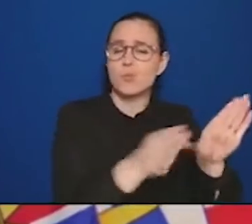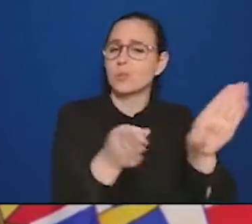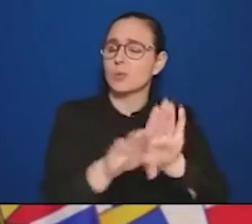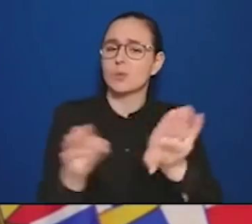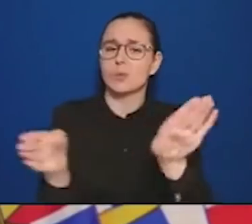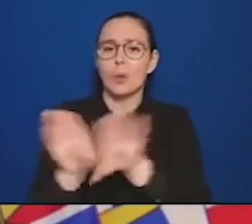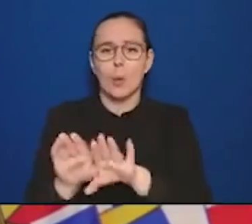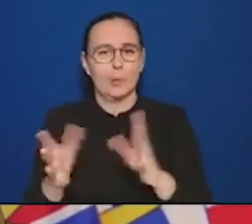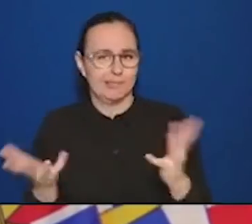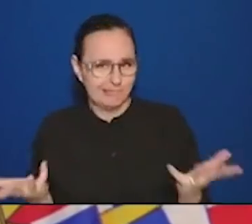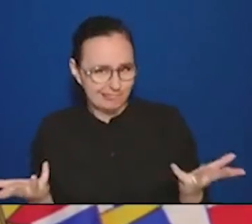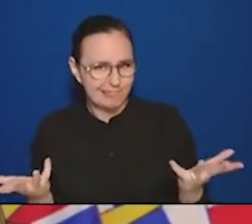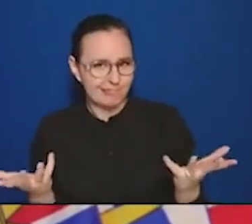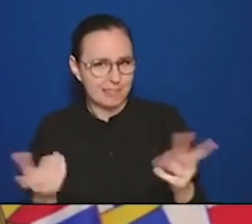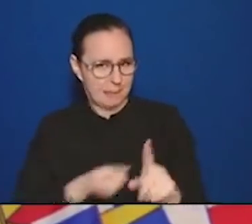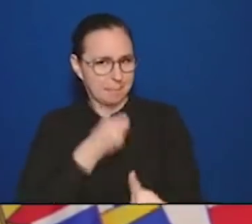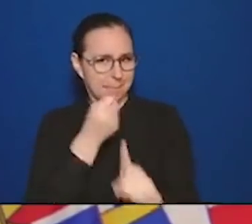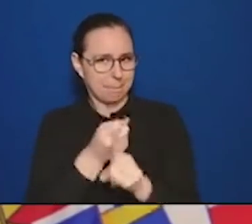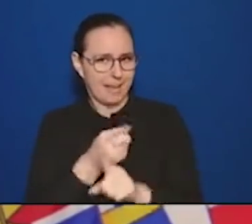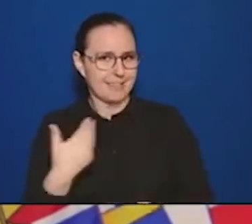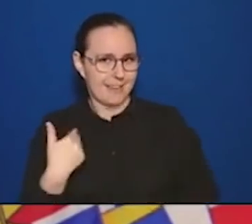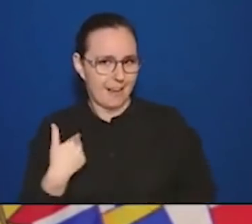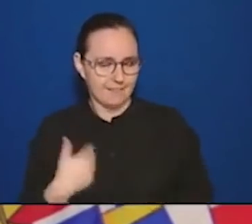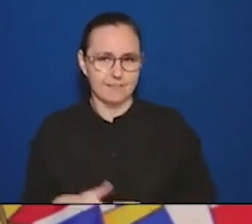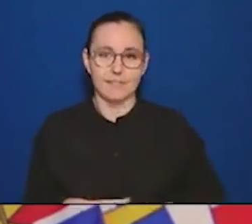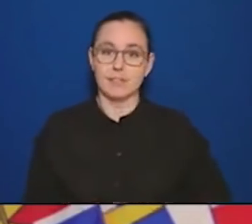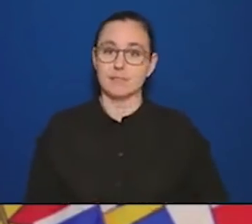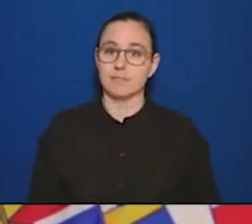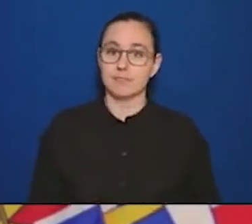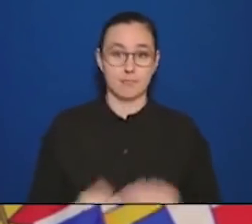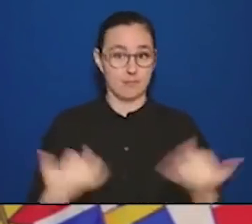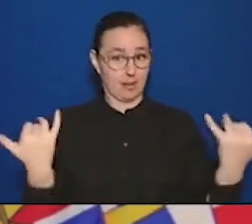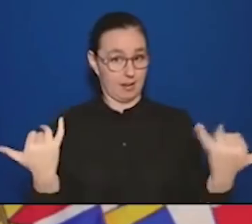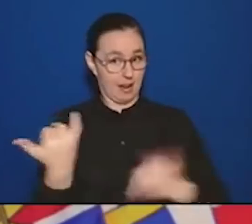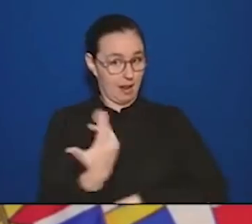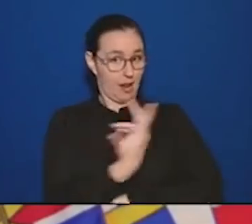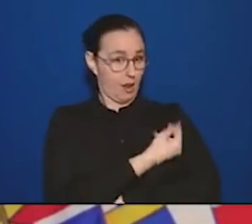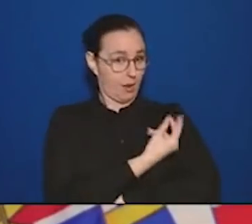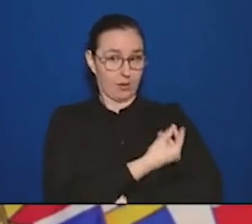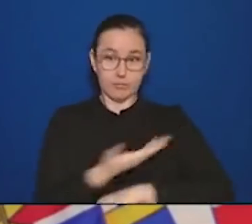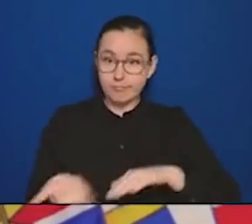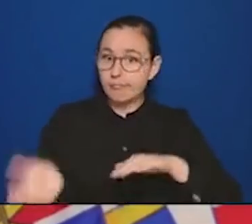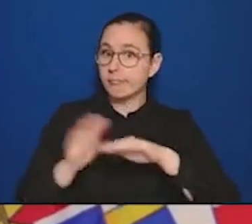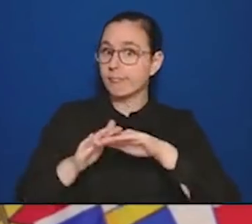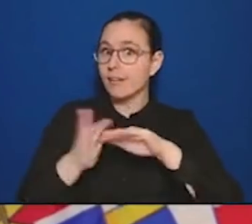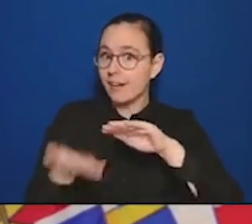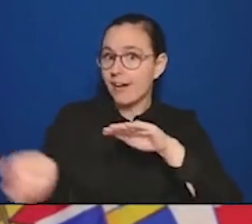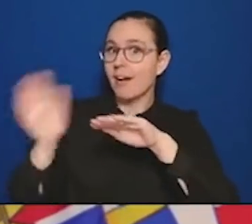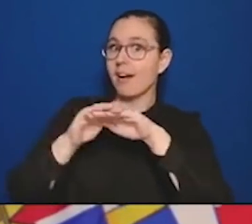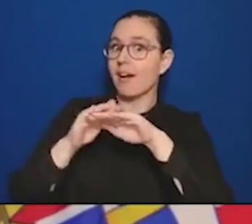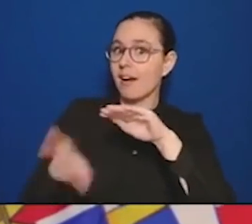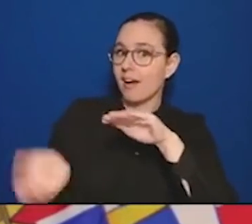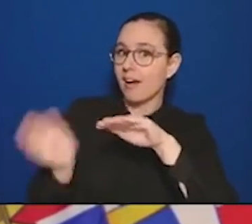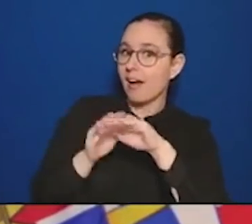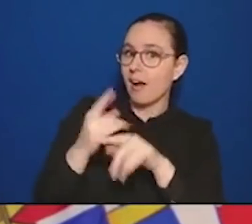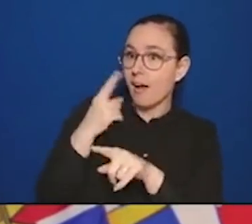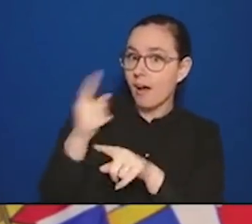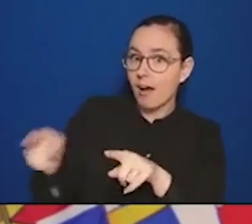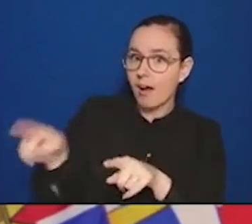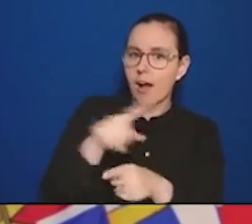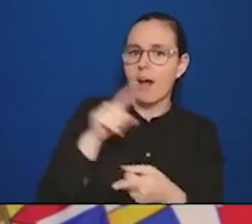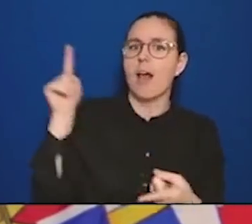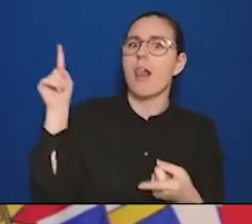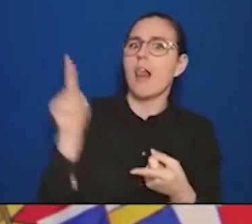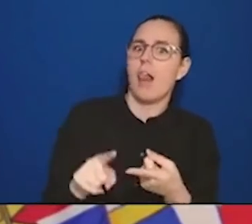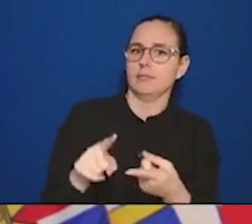increased immunization rates, that has fallen off. So we've not had the same impact on workplaces, thankfully, in